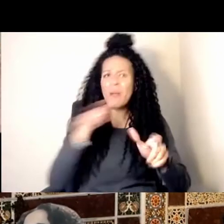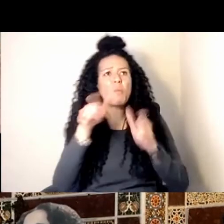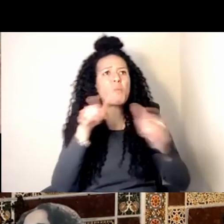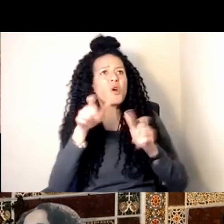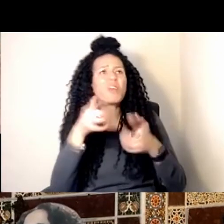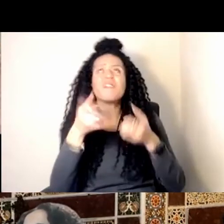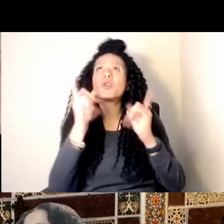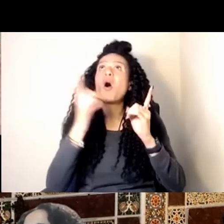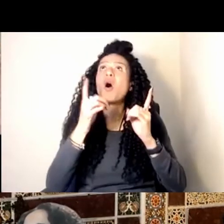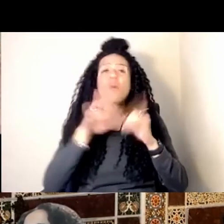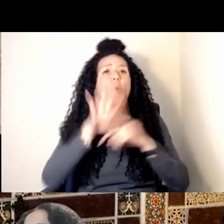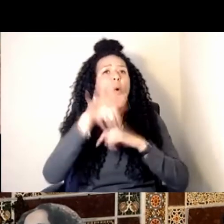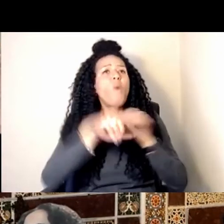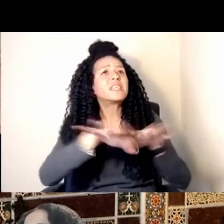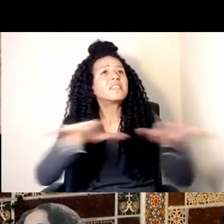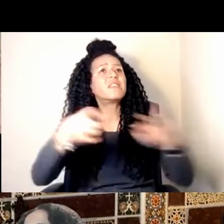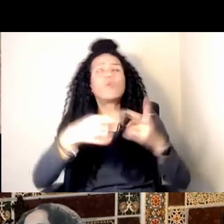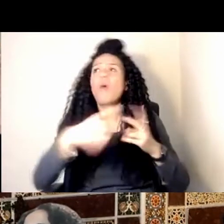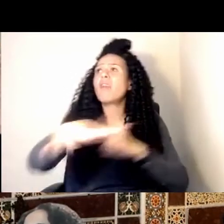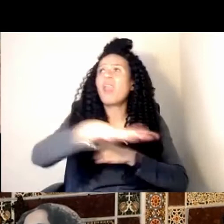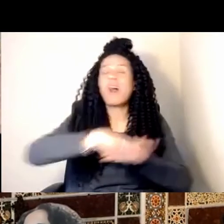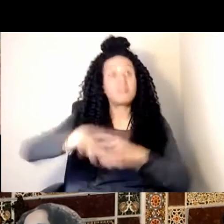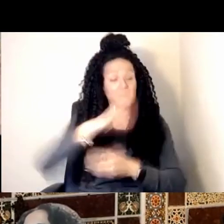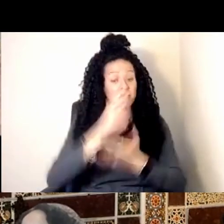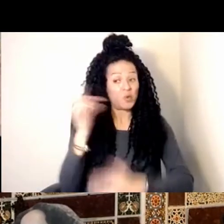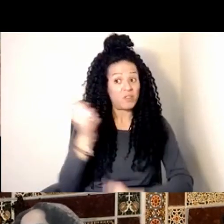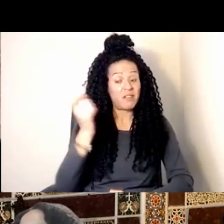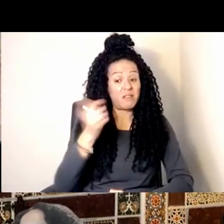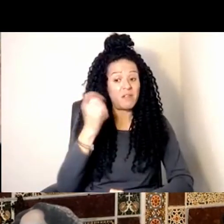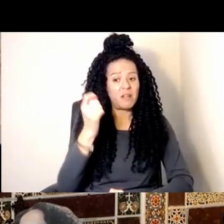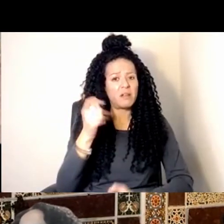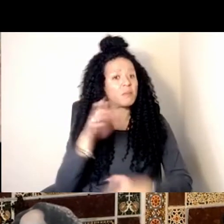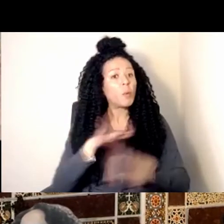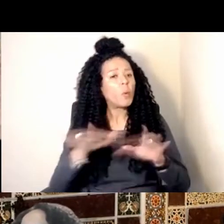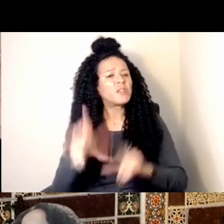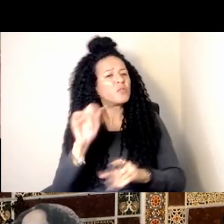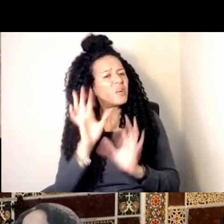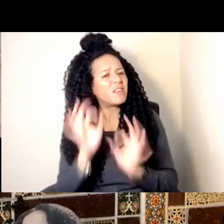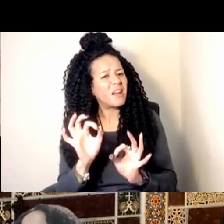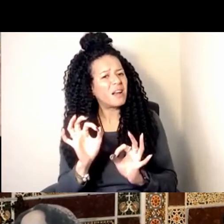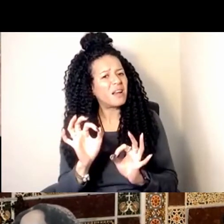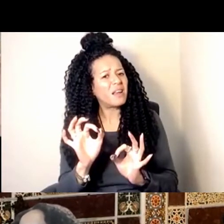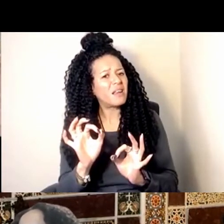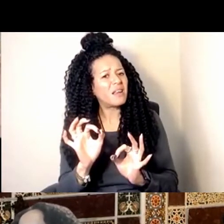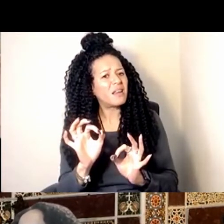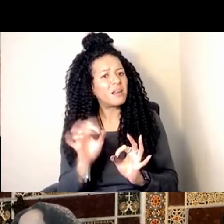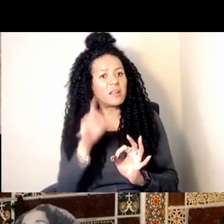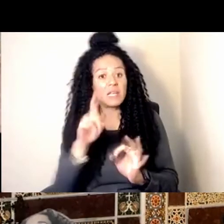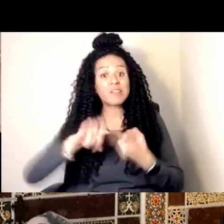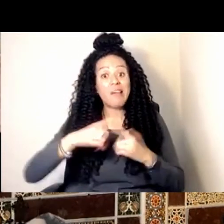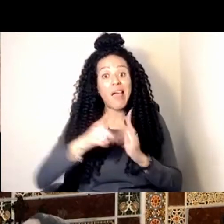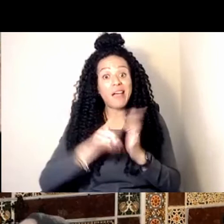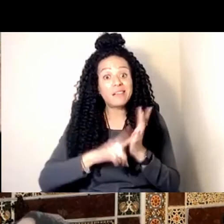across the sea to other lands. He was certainly successful in that. It wasn't a choice exactly. He was